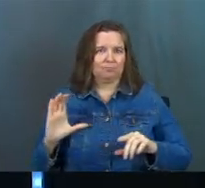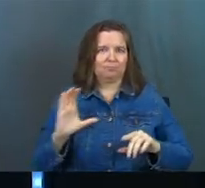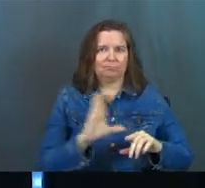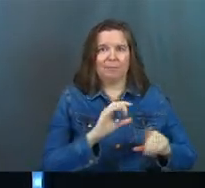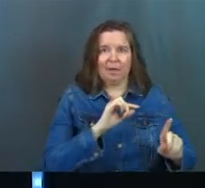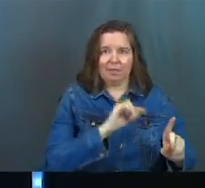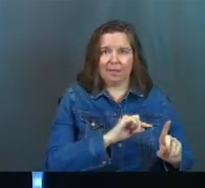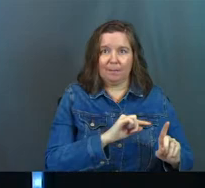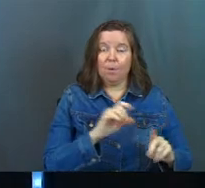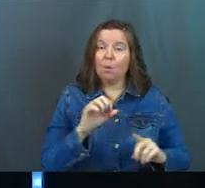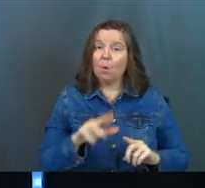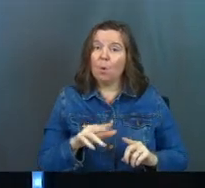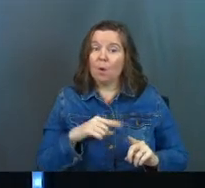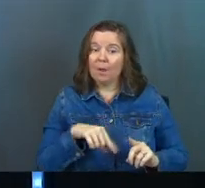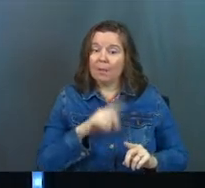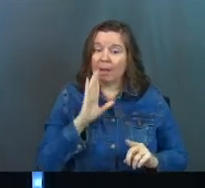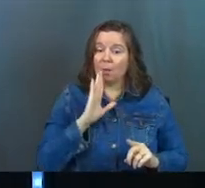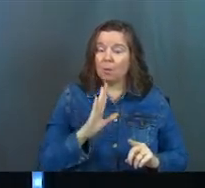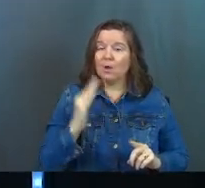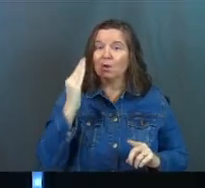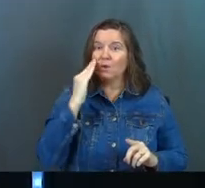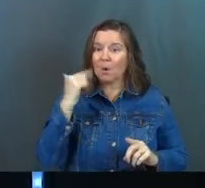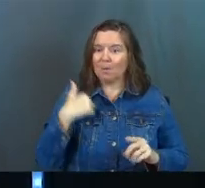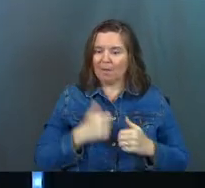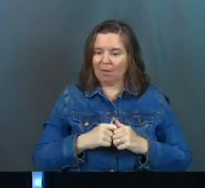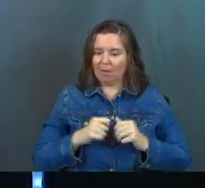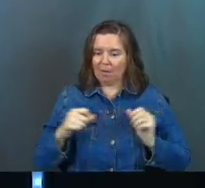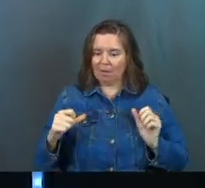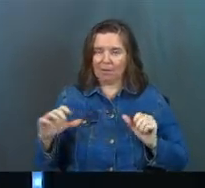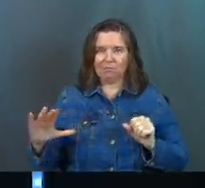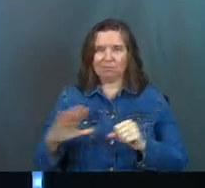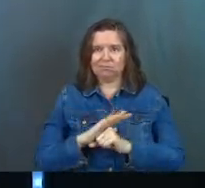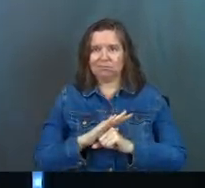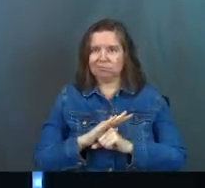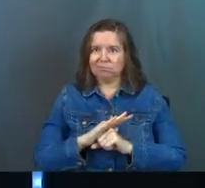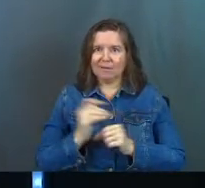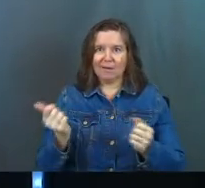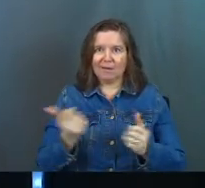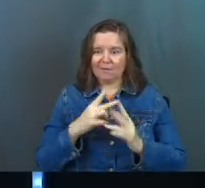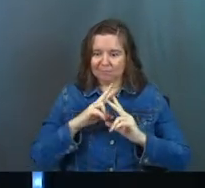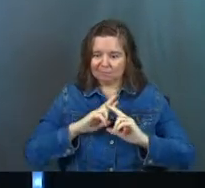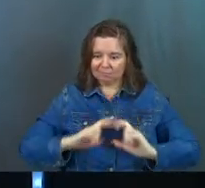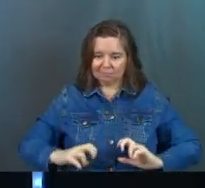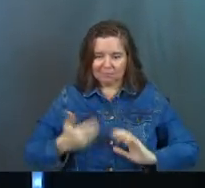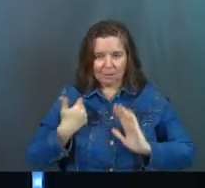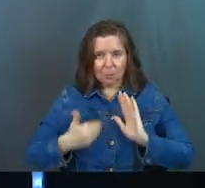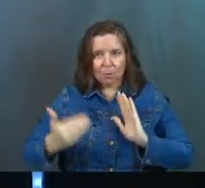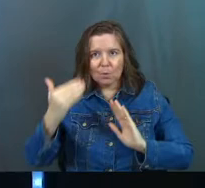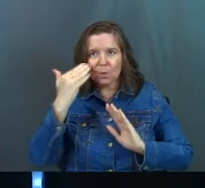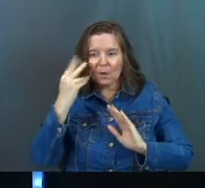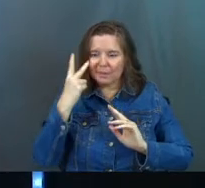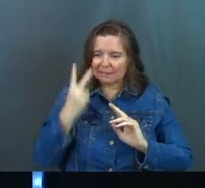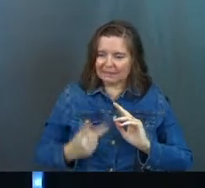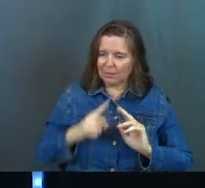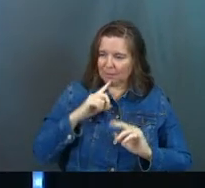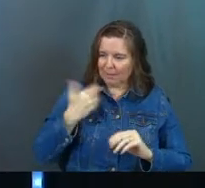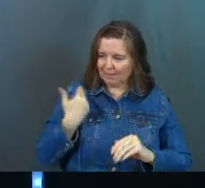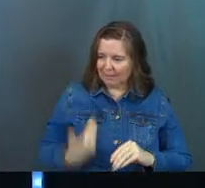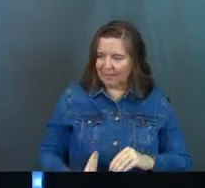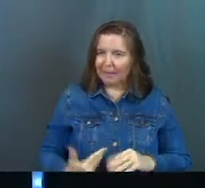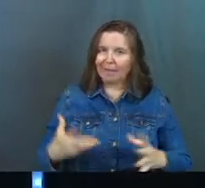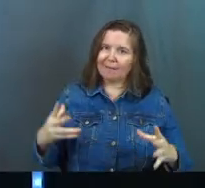them. Or they're going to know me, my deepest, darkest secrets. They're going to see the real